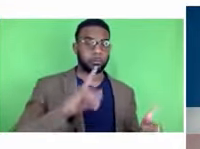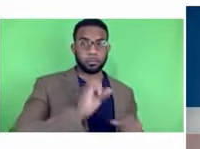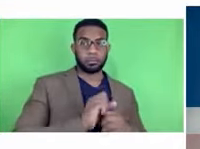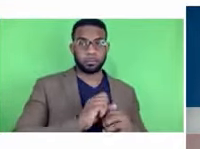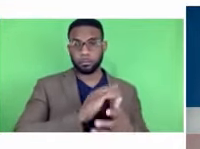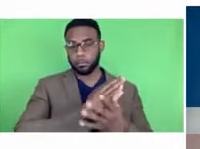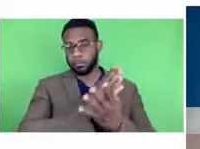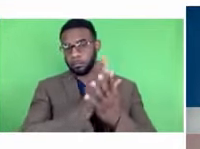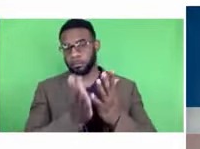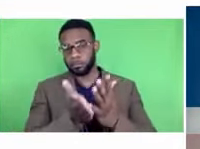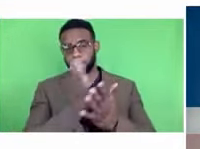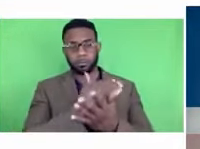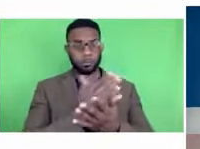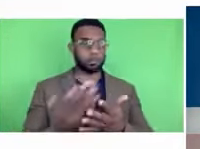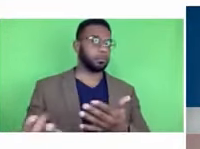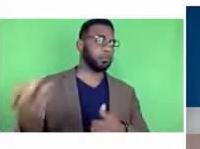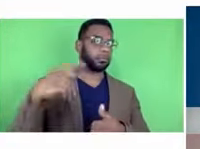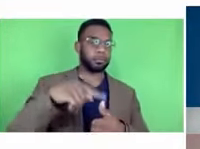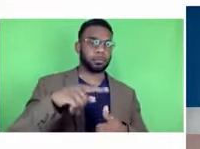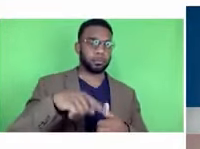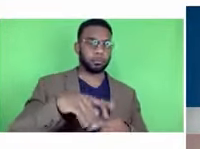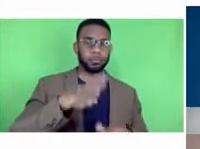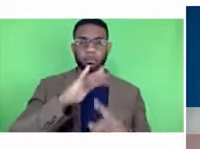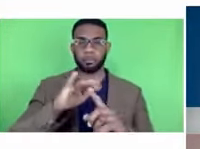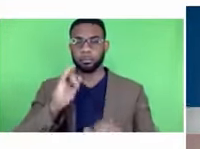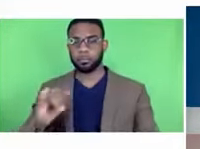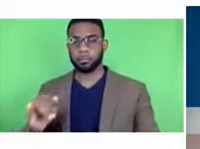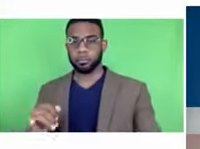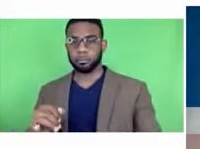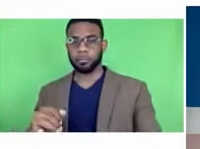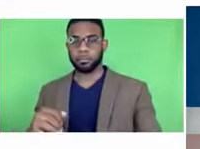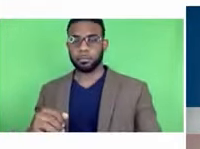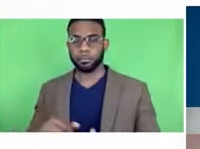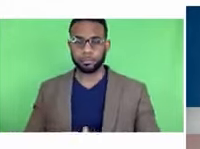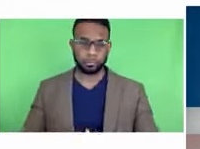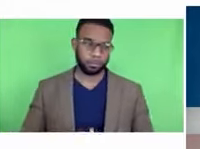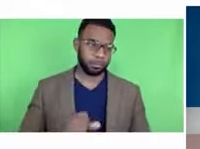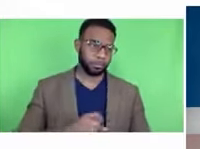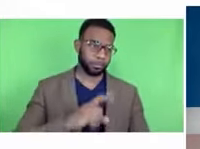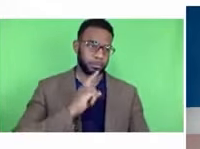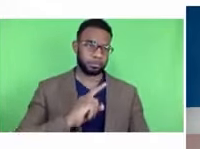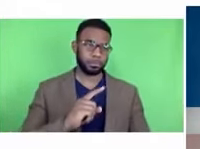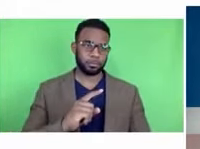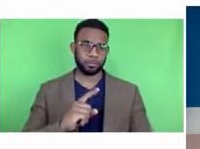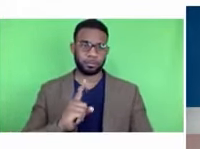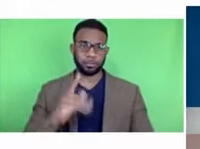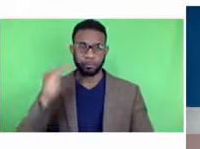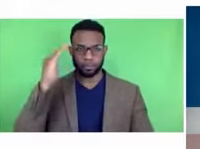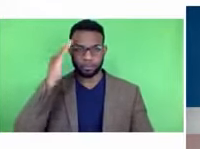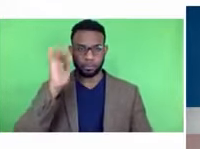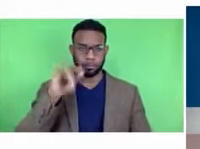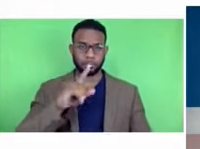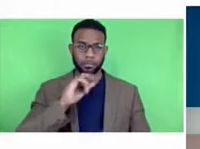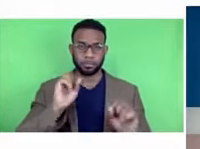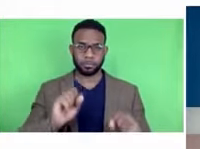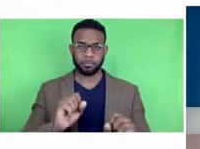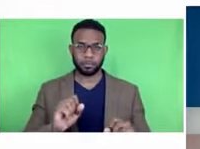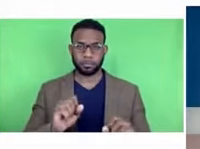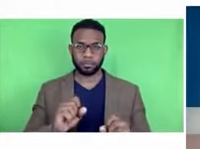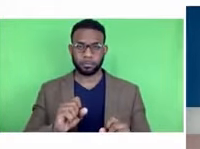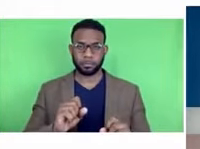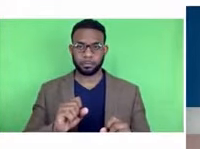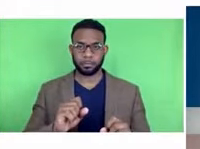gamut. And again, it comes back to speaking to the individual and making sure it's known that you're able to be, that